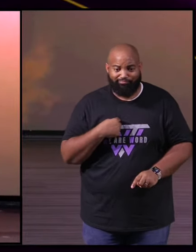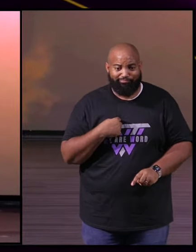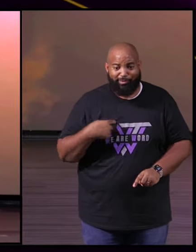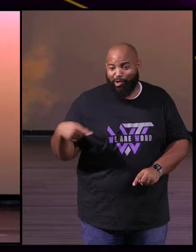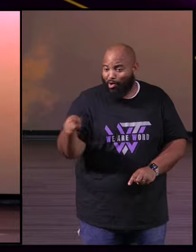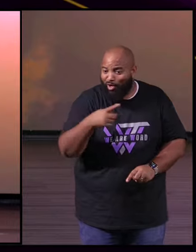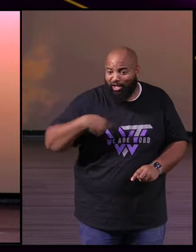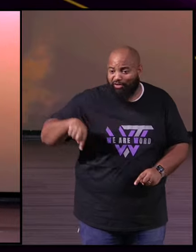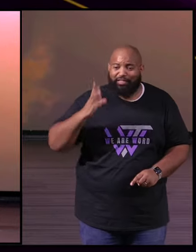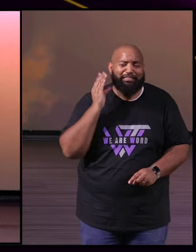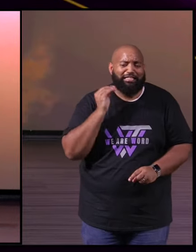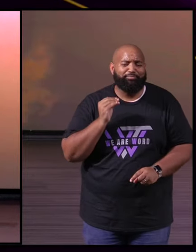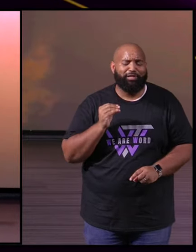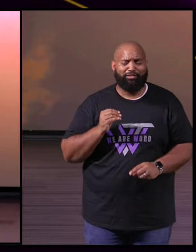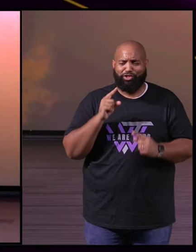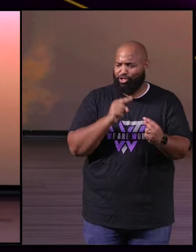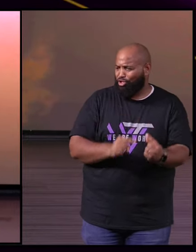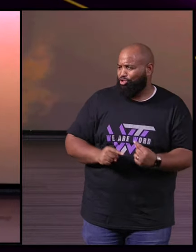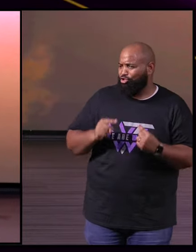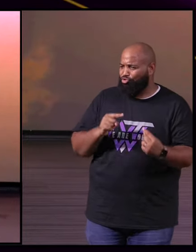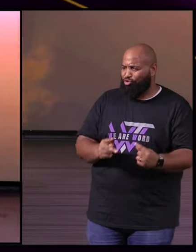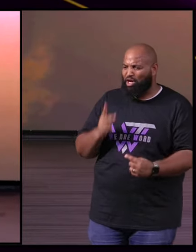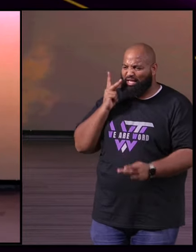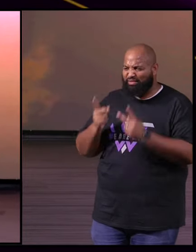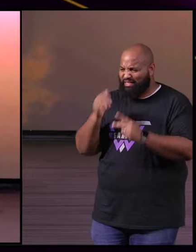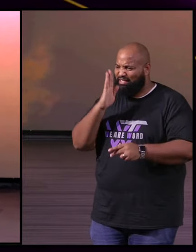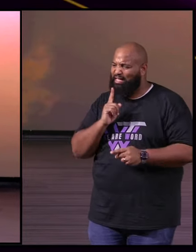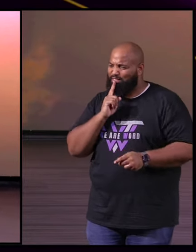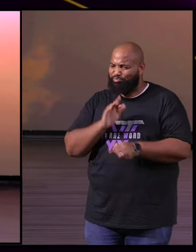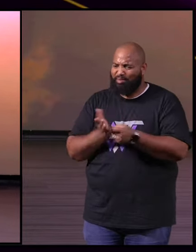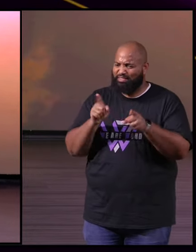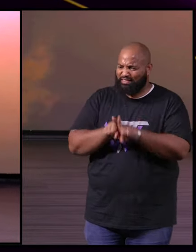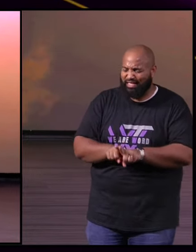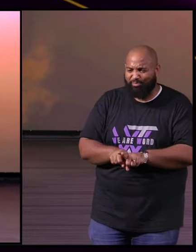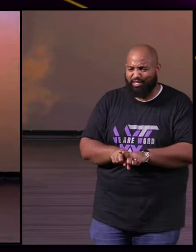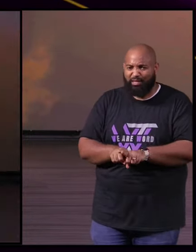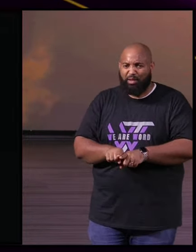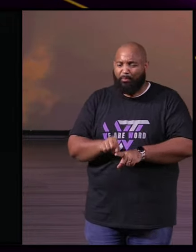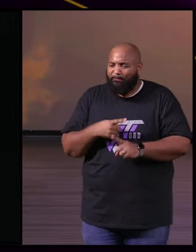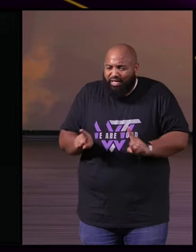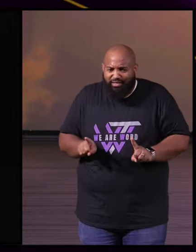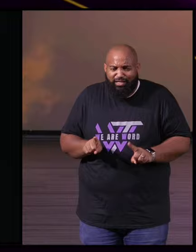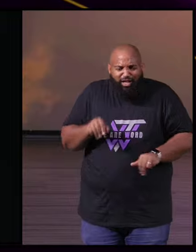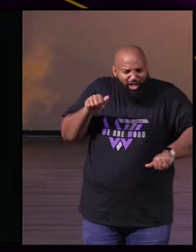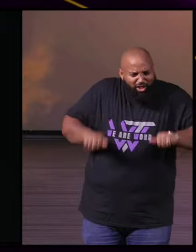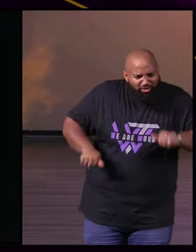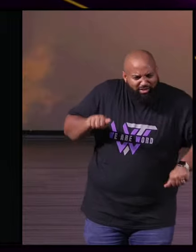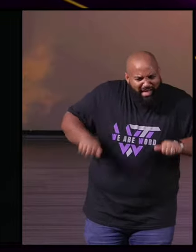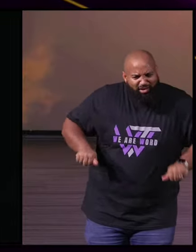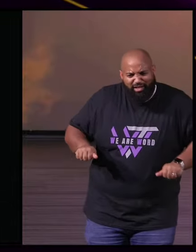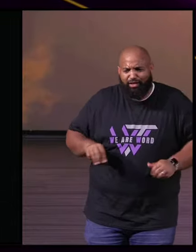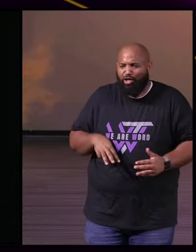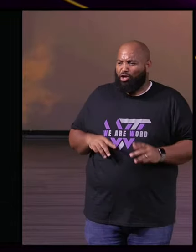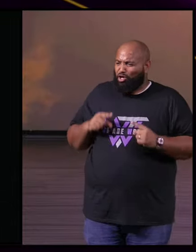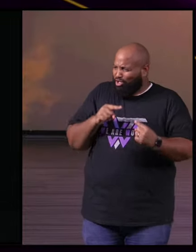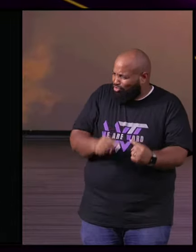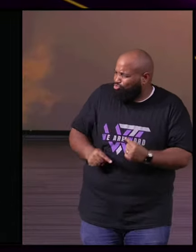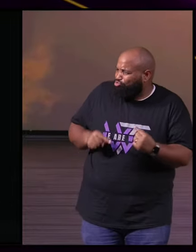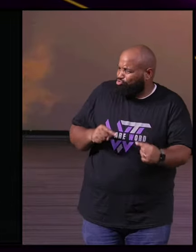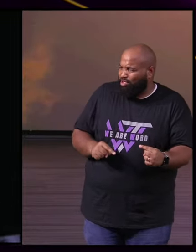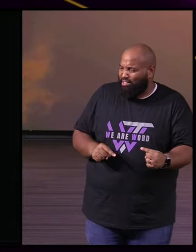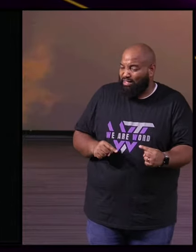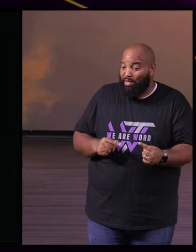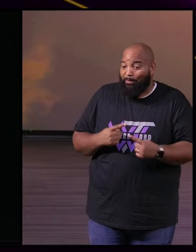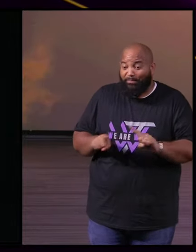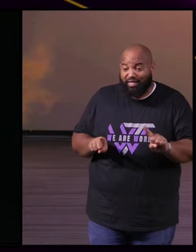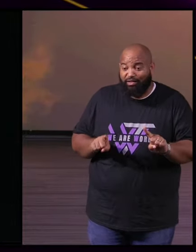failing. The business could be failing. The ministry could be failing. The vision could be failing. And at this moment, this is what I want